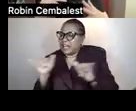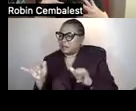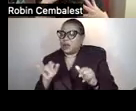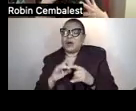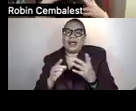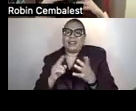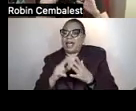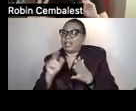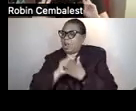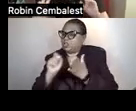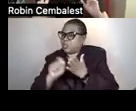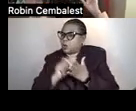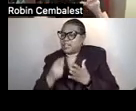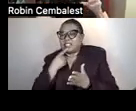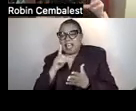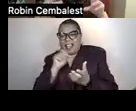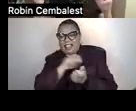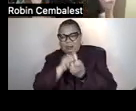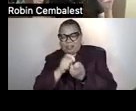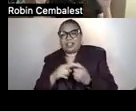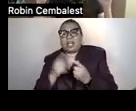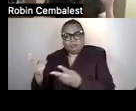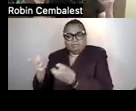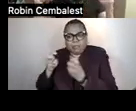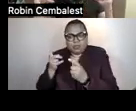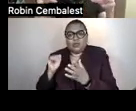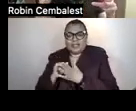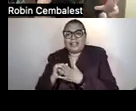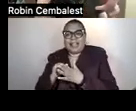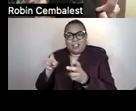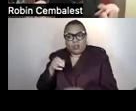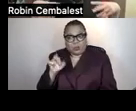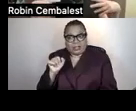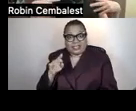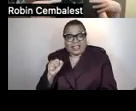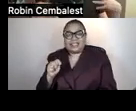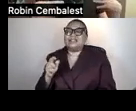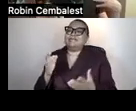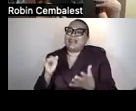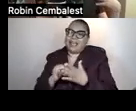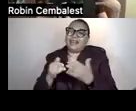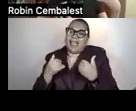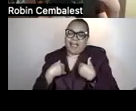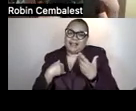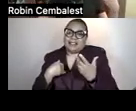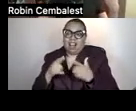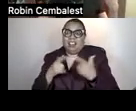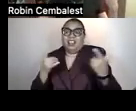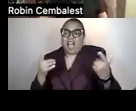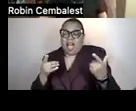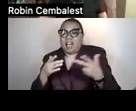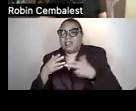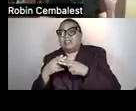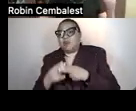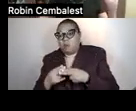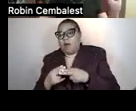if a journalist has said such a thing, and you can use that as the receipts, that has a lot of weight